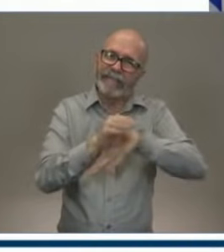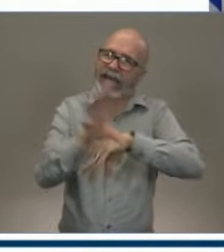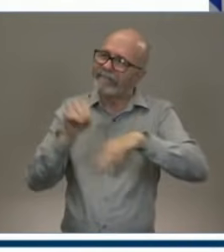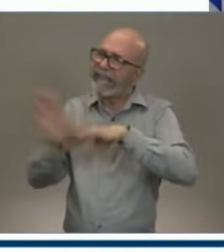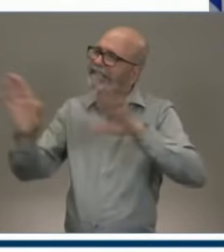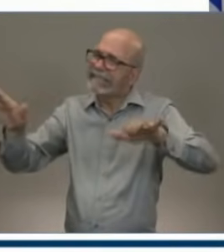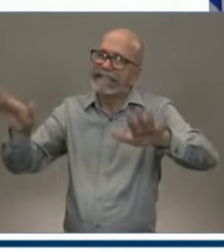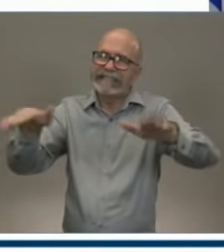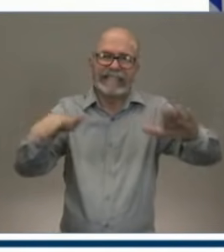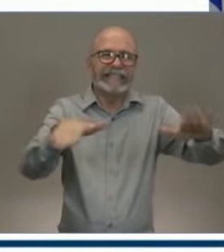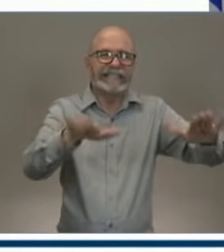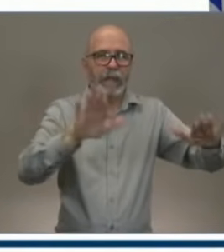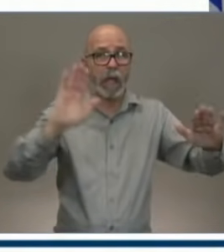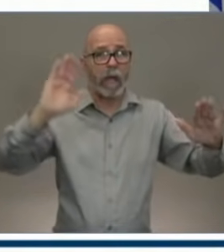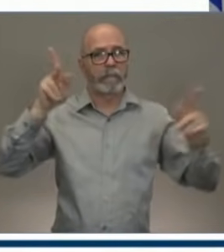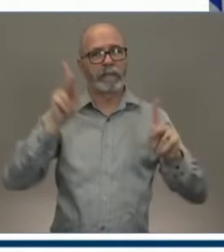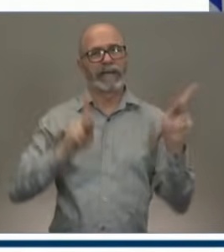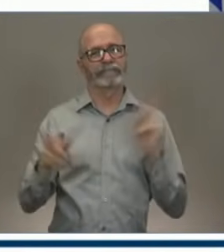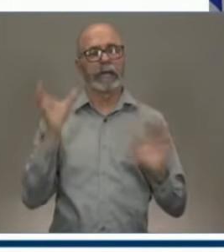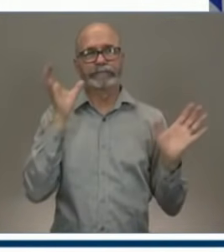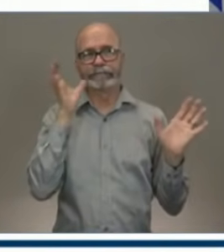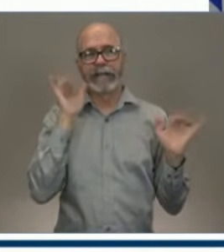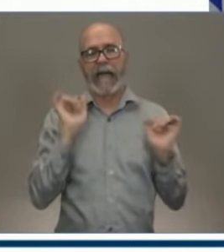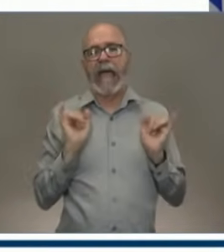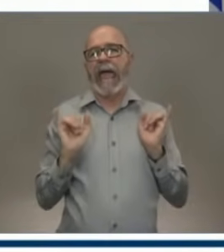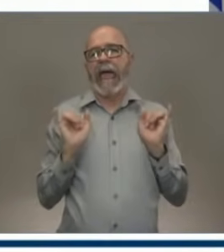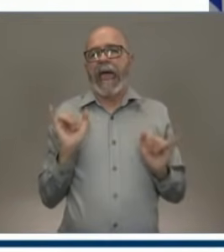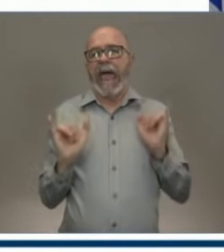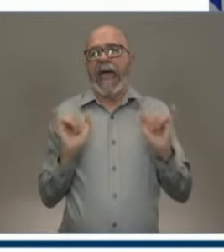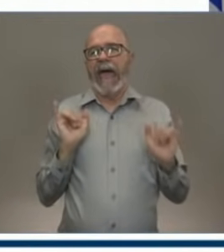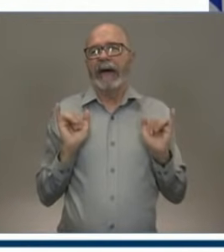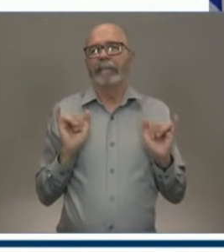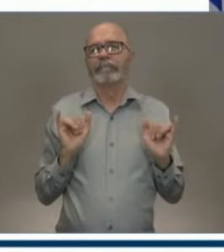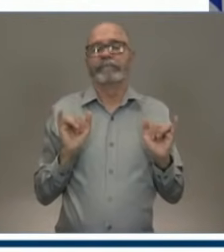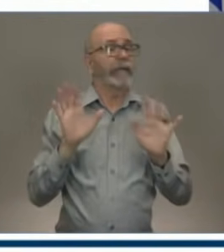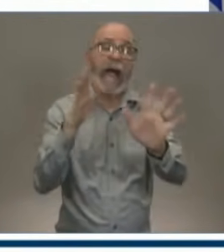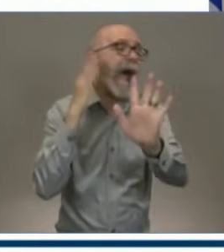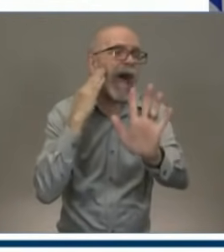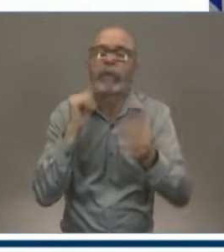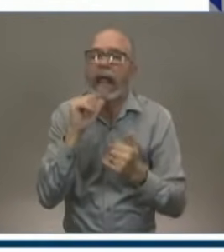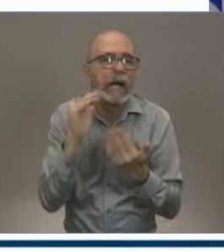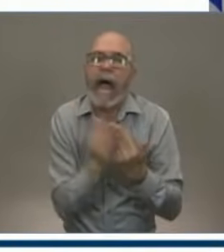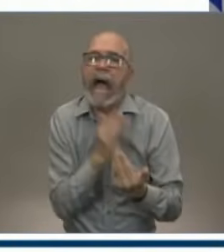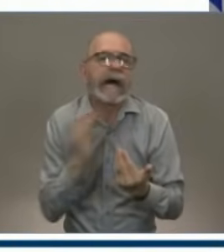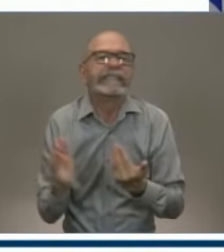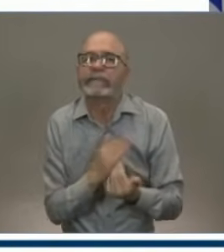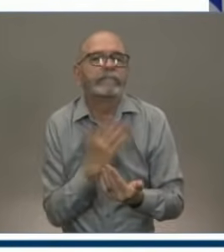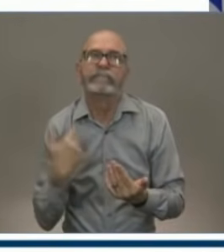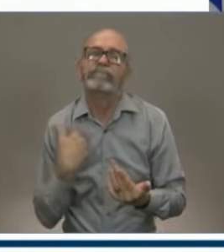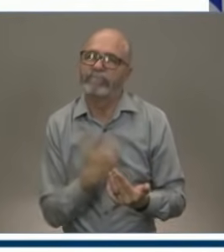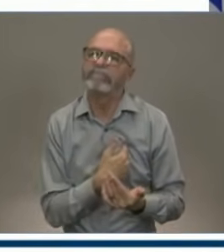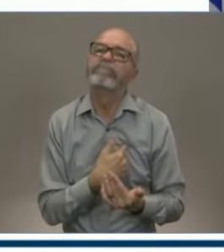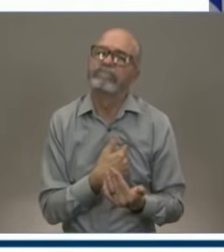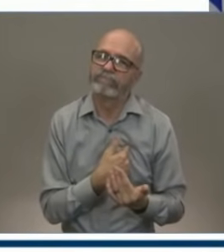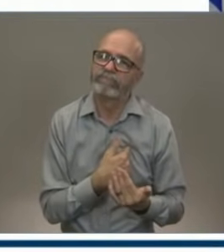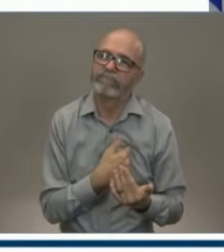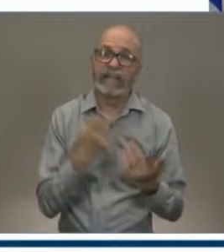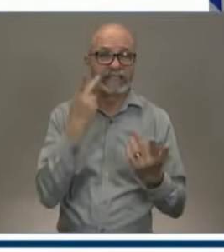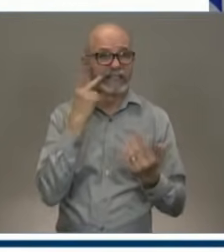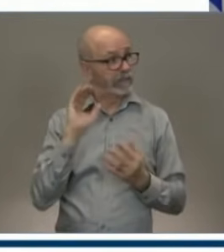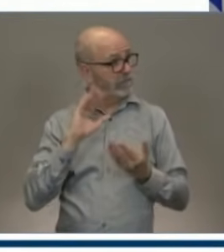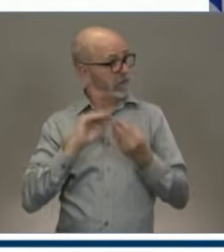know it hasn't been easy, but you did what you needed to do. And we are starting off the new year with low numbers and a